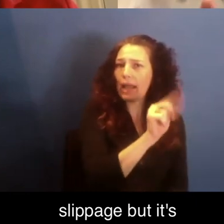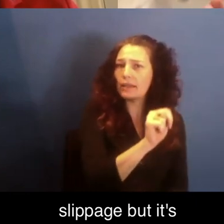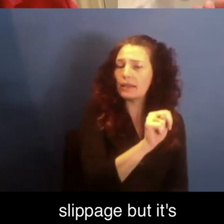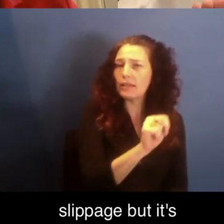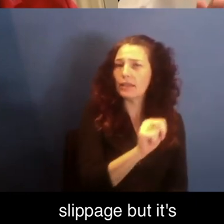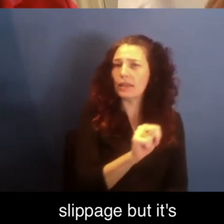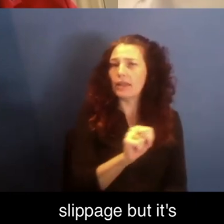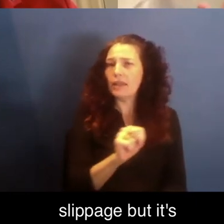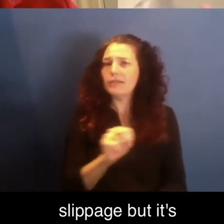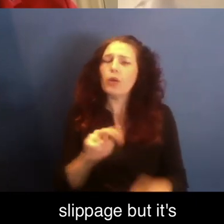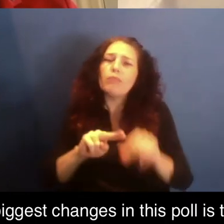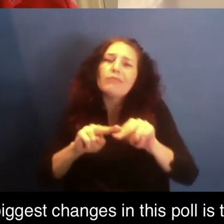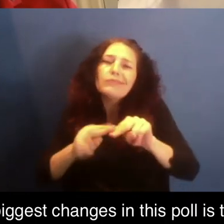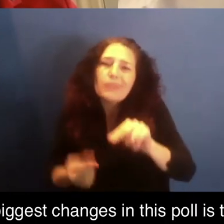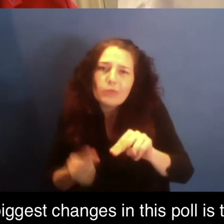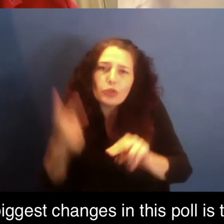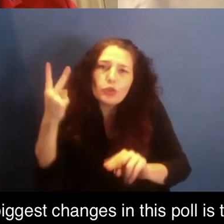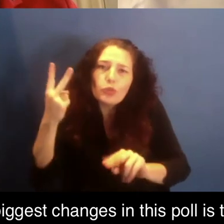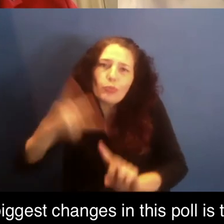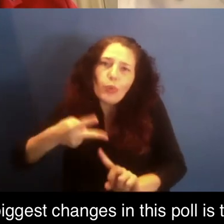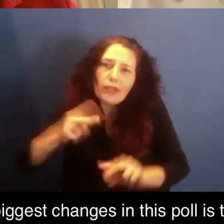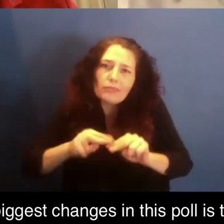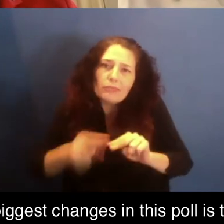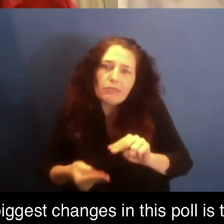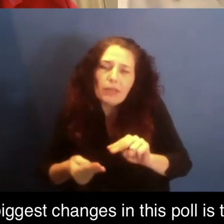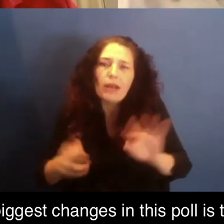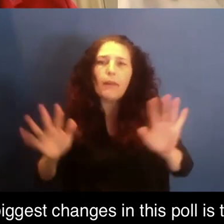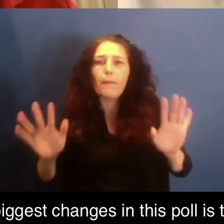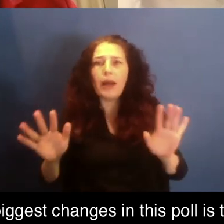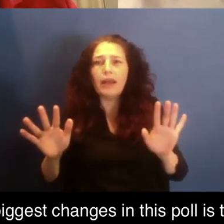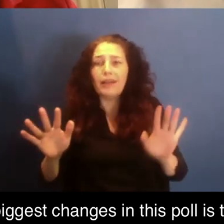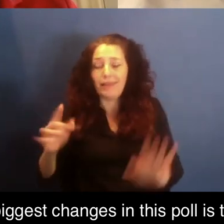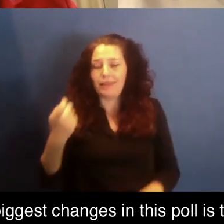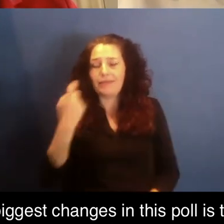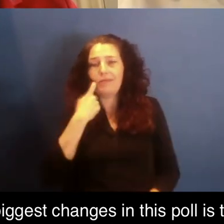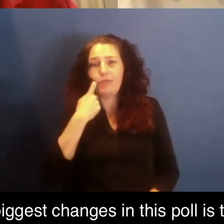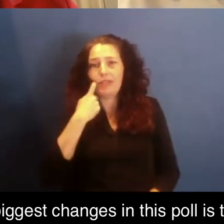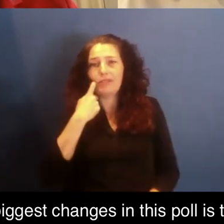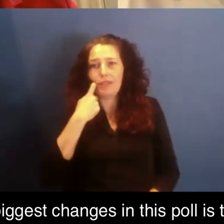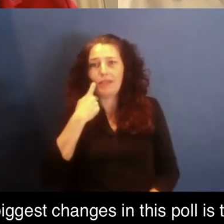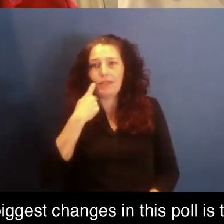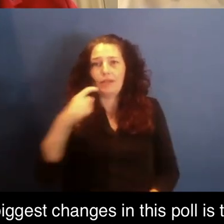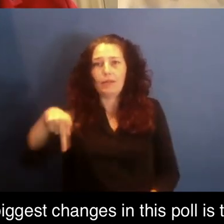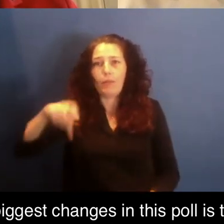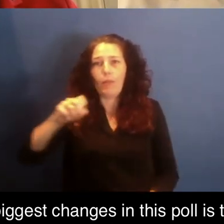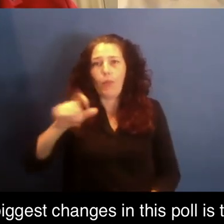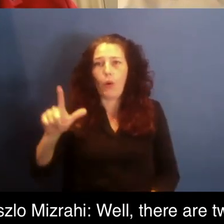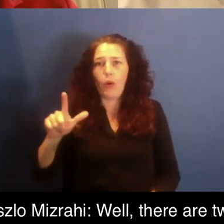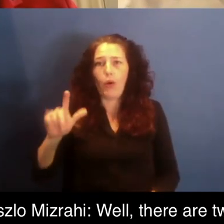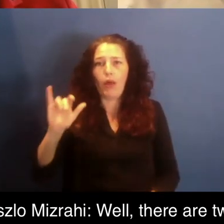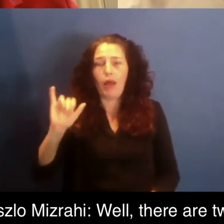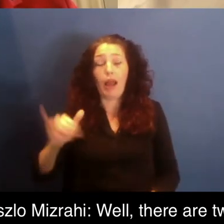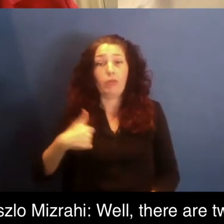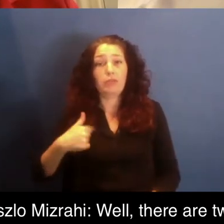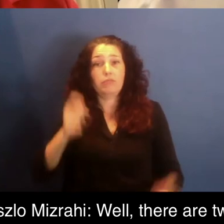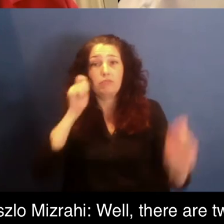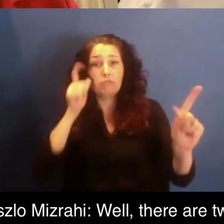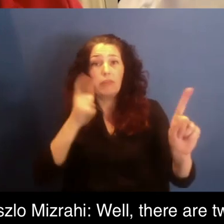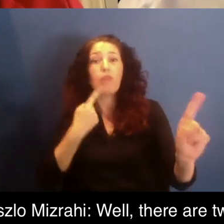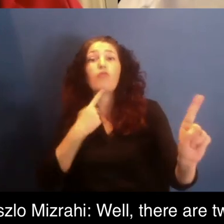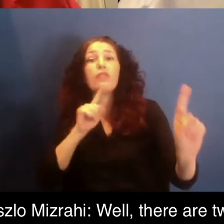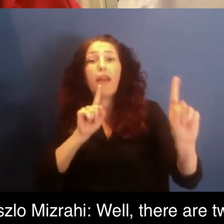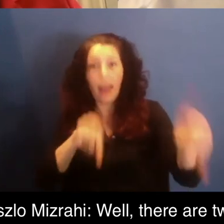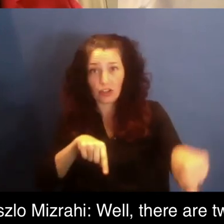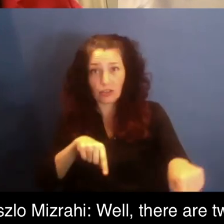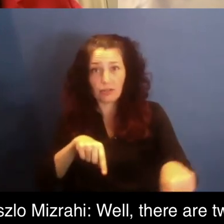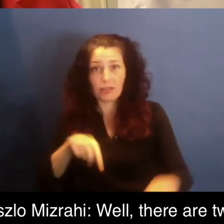but the biggest, one of the biggest changes in this poll is what is the reaction of the disability community. Well, there